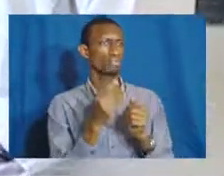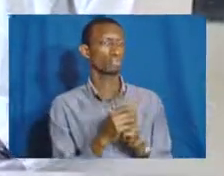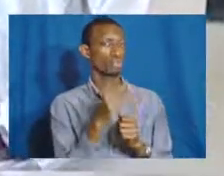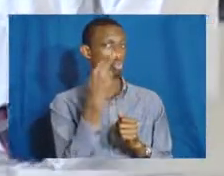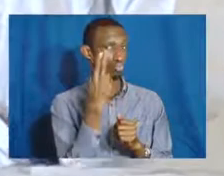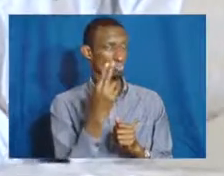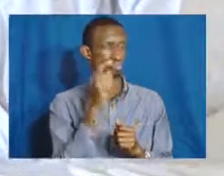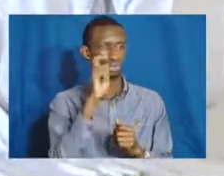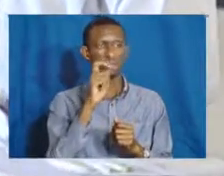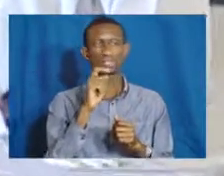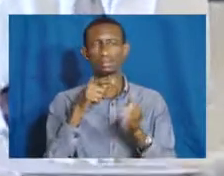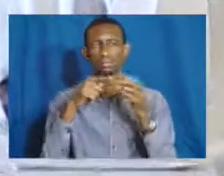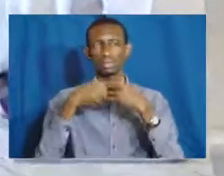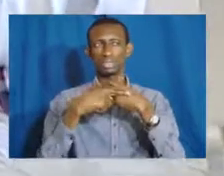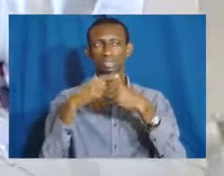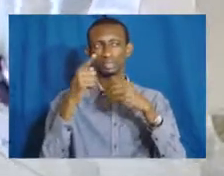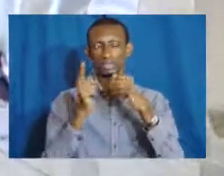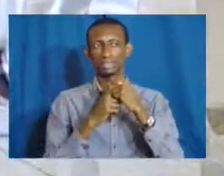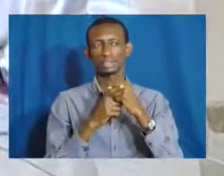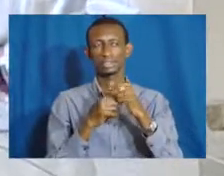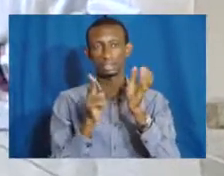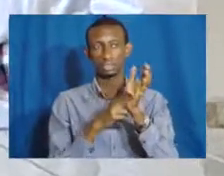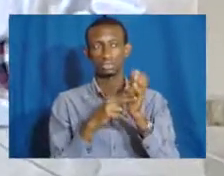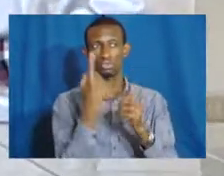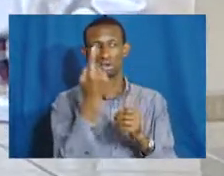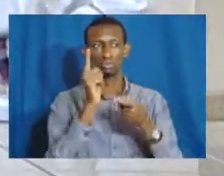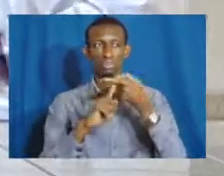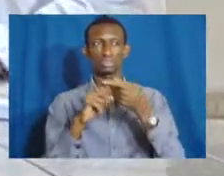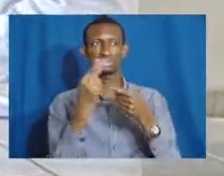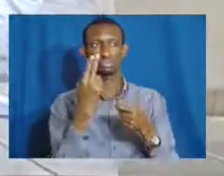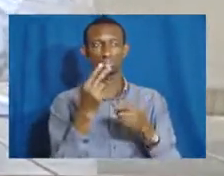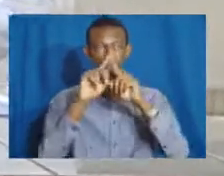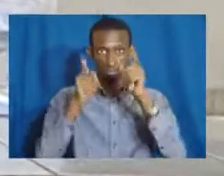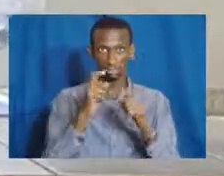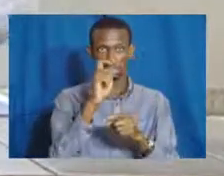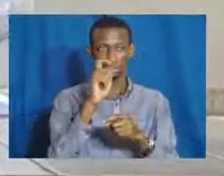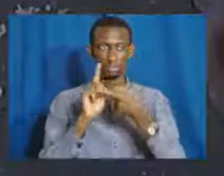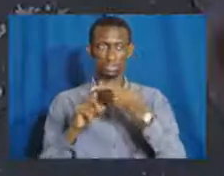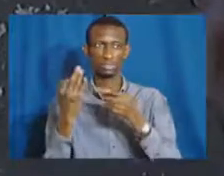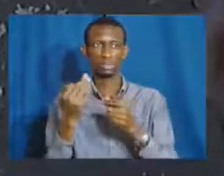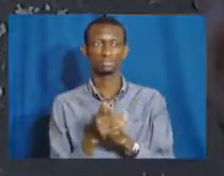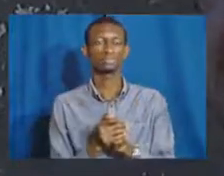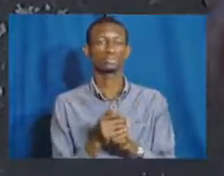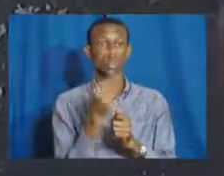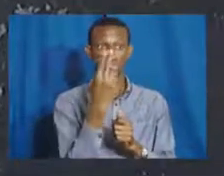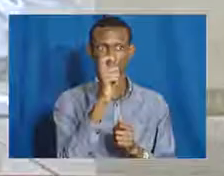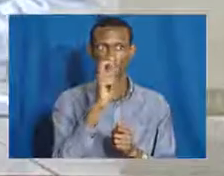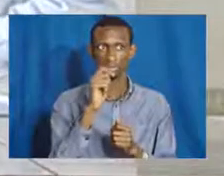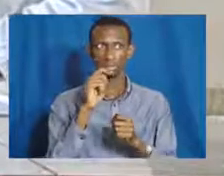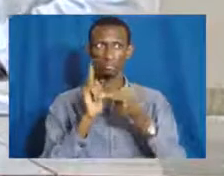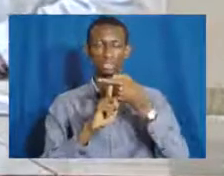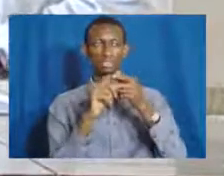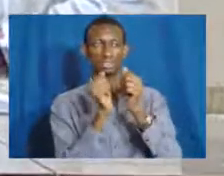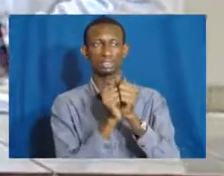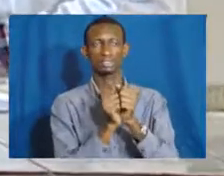2, 2x minus 6 equals 1 plus 2 times x plus 3. Number 3, 2x plus 10